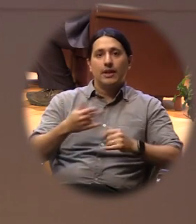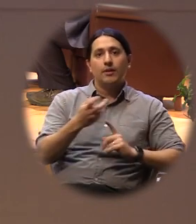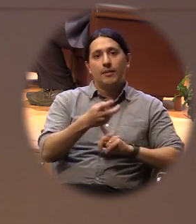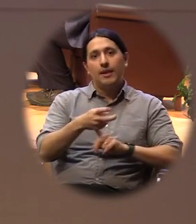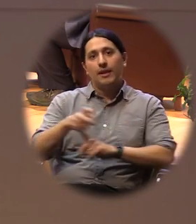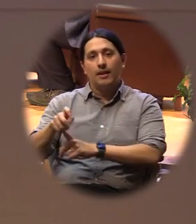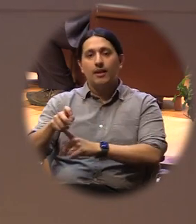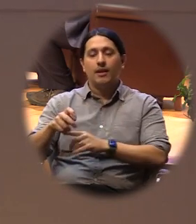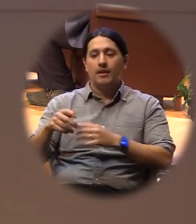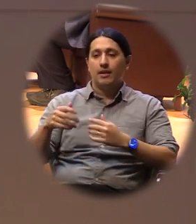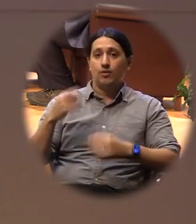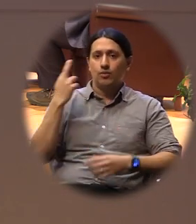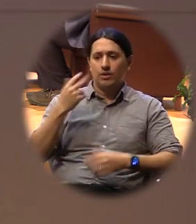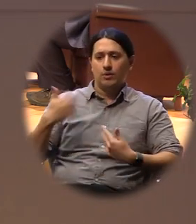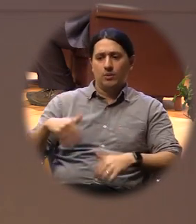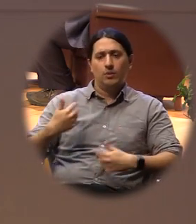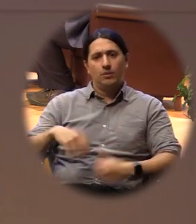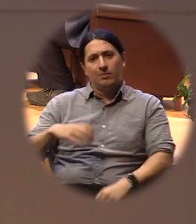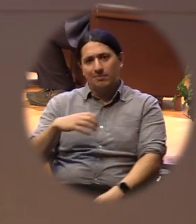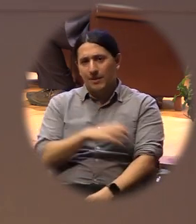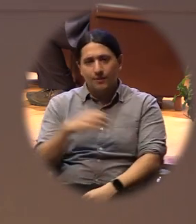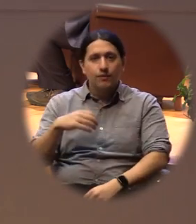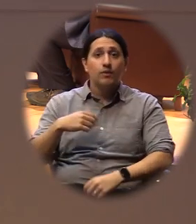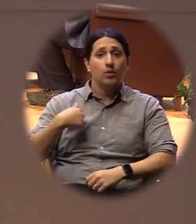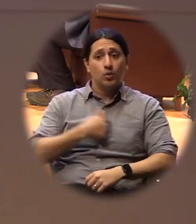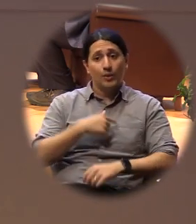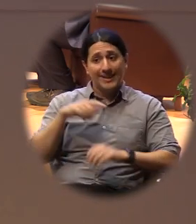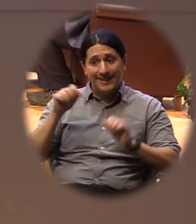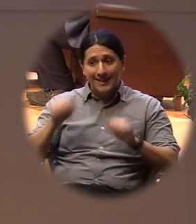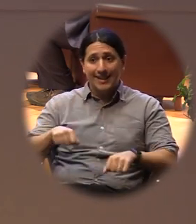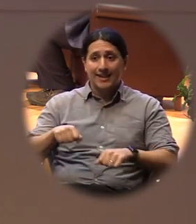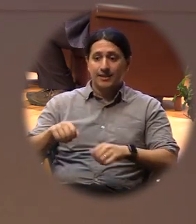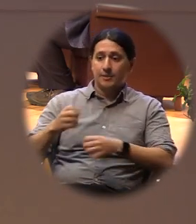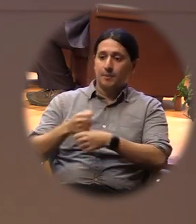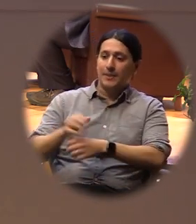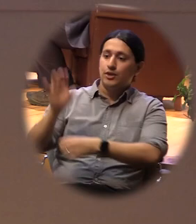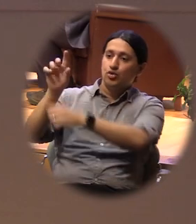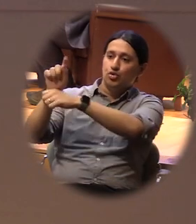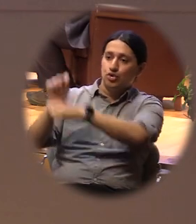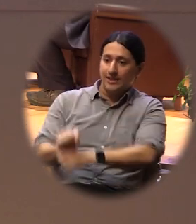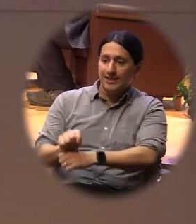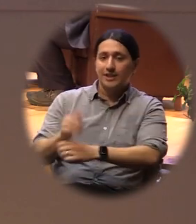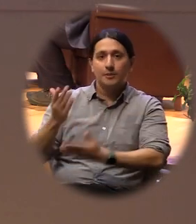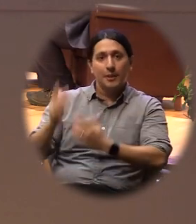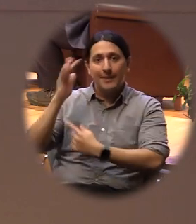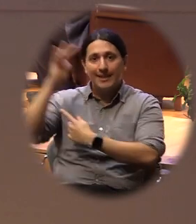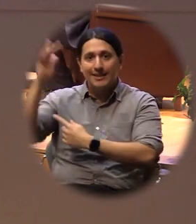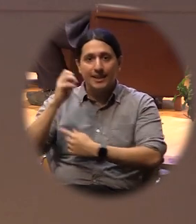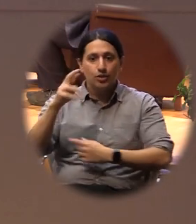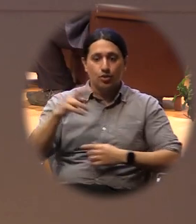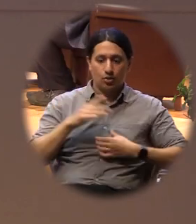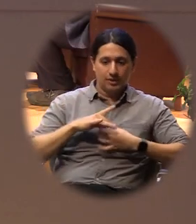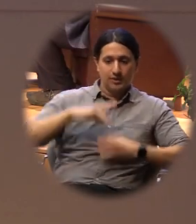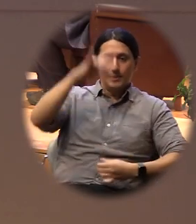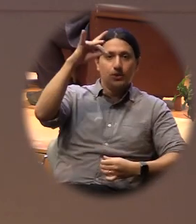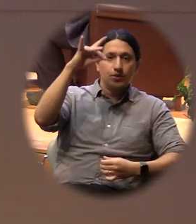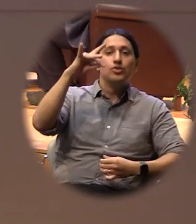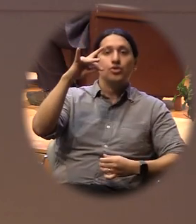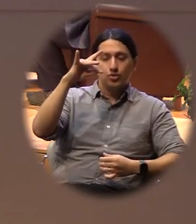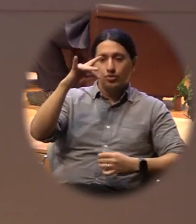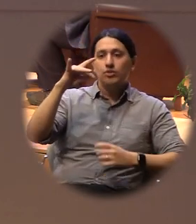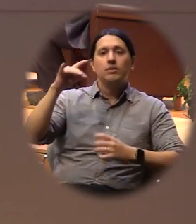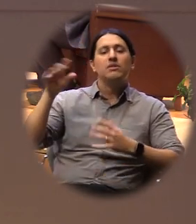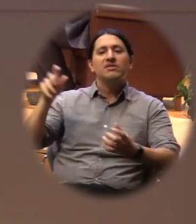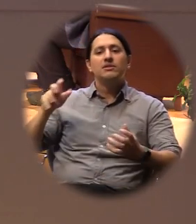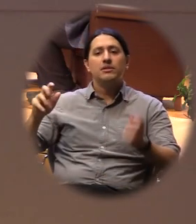powerful is the idea that we can make our traditions, be they intellectual or spiritual, a shift from the